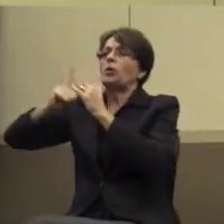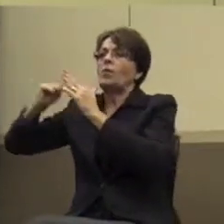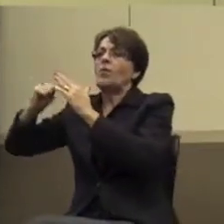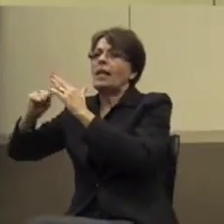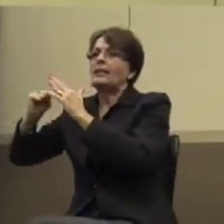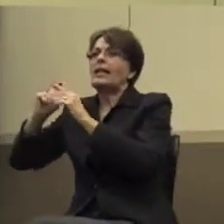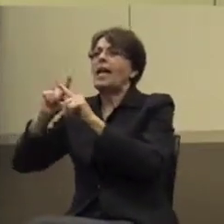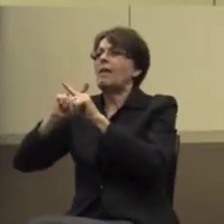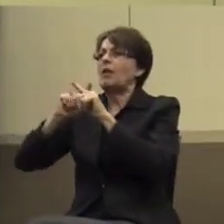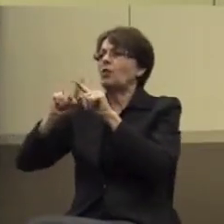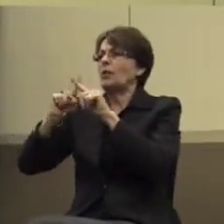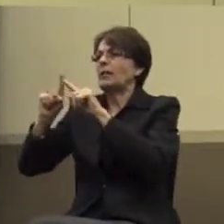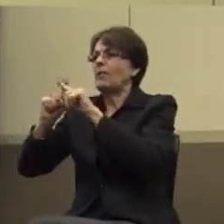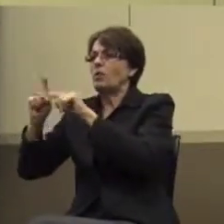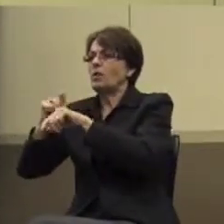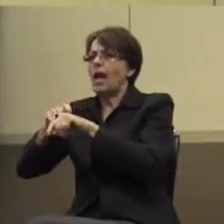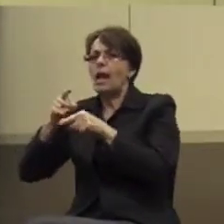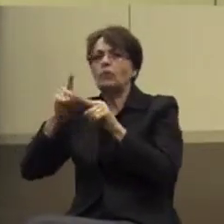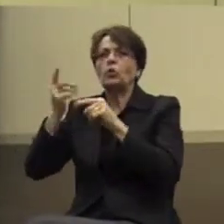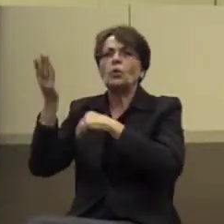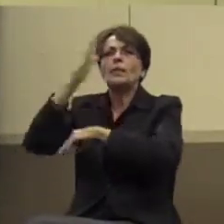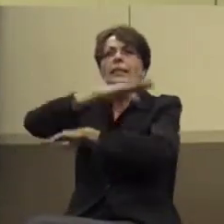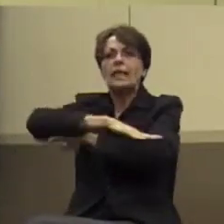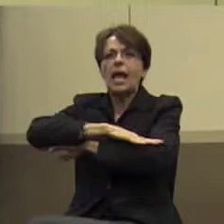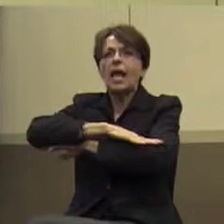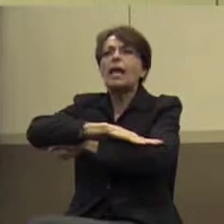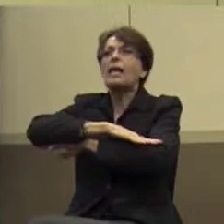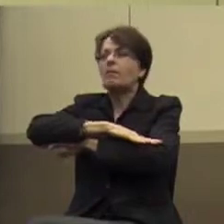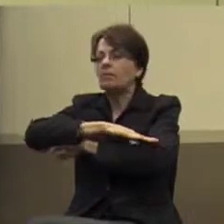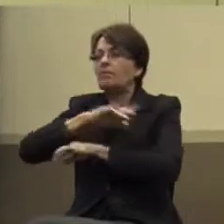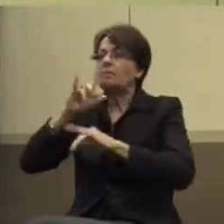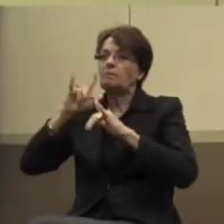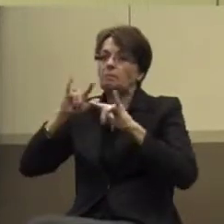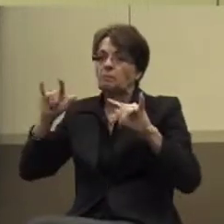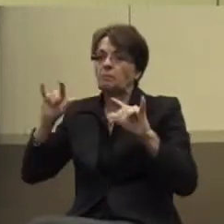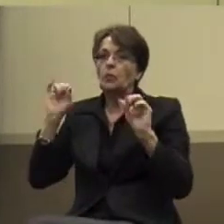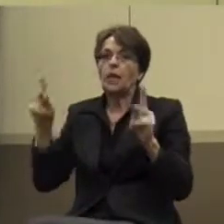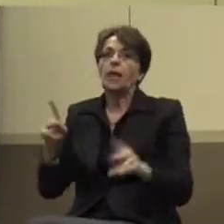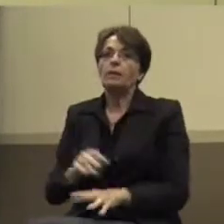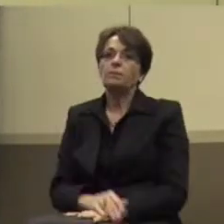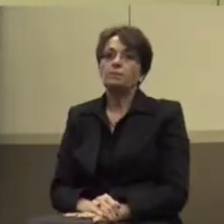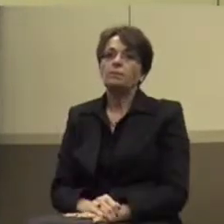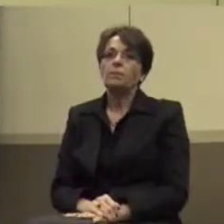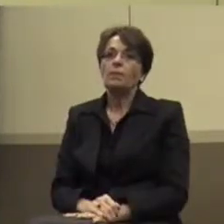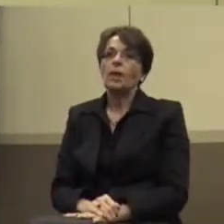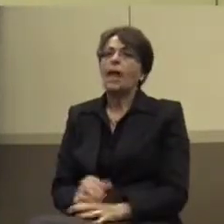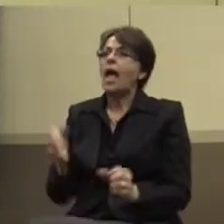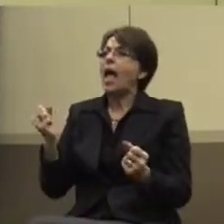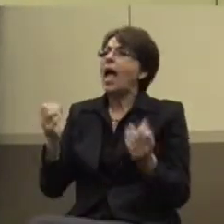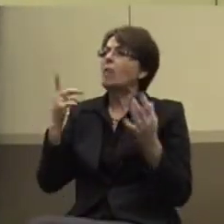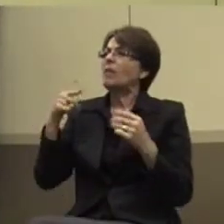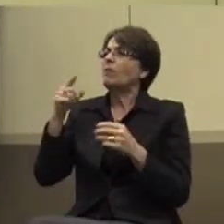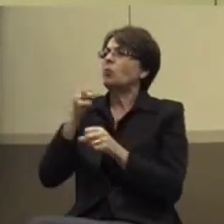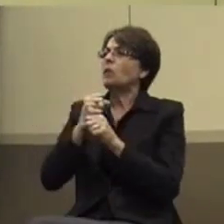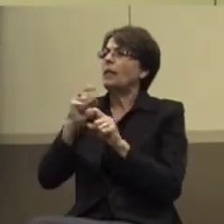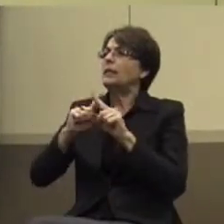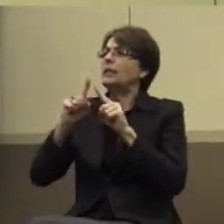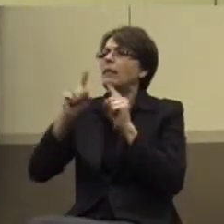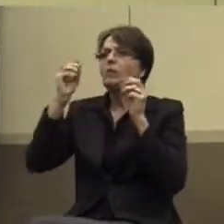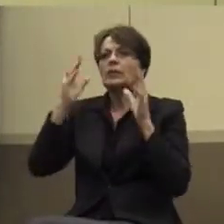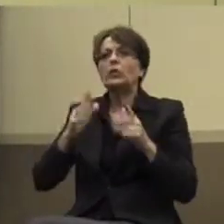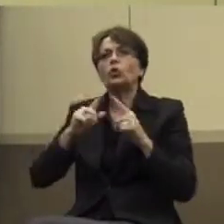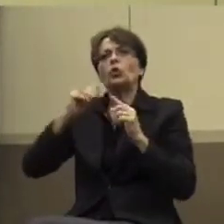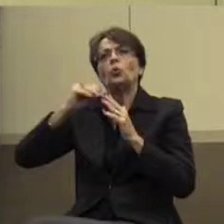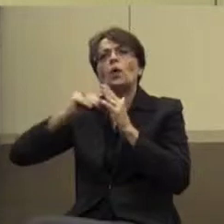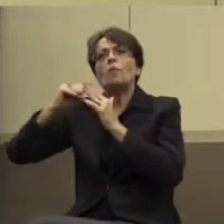different periods of time during the day and like across different days, okay? How many of you get like different teachers to like complete ABC